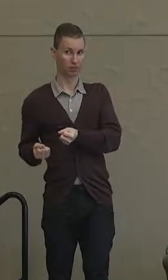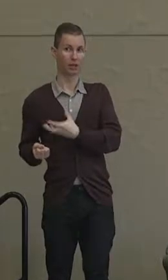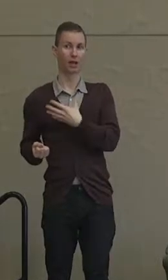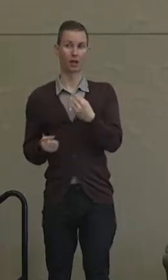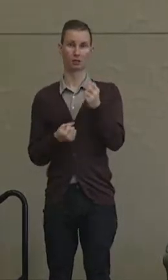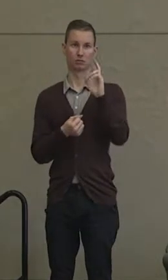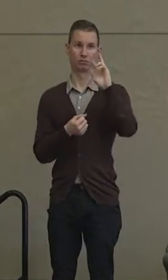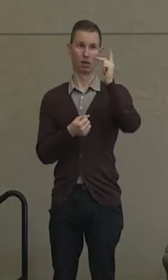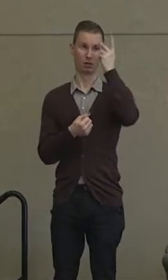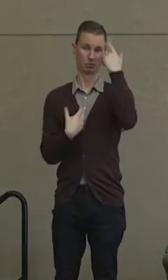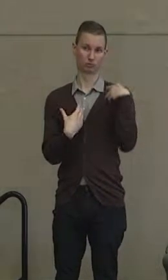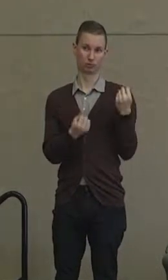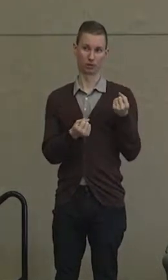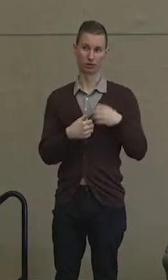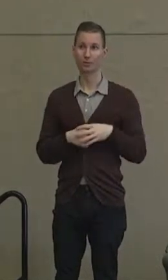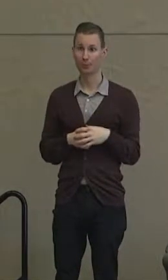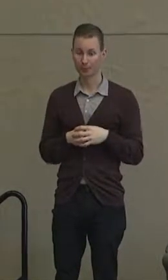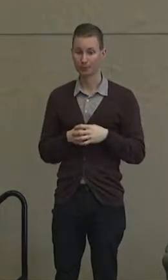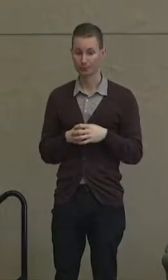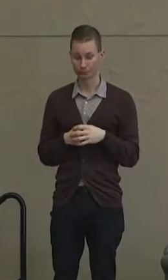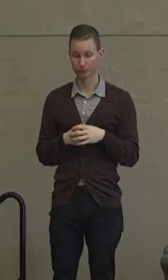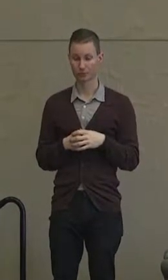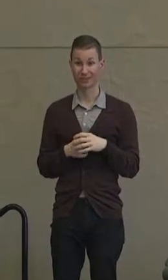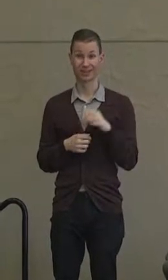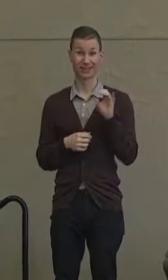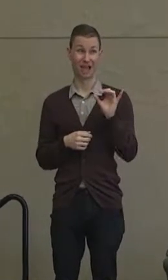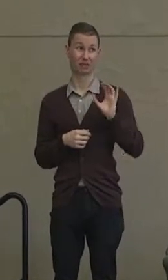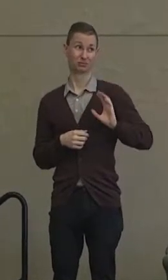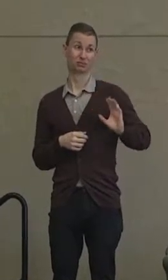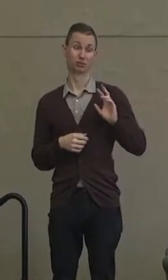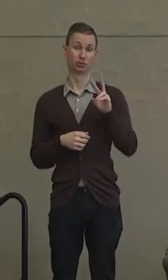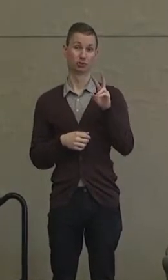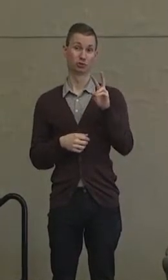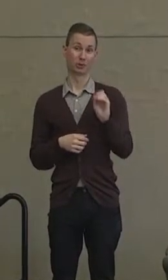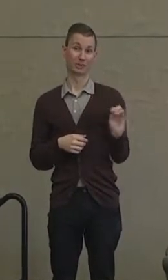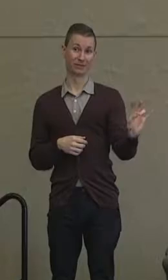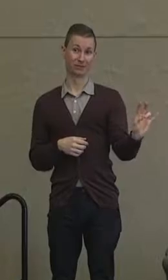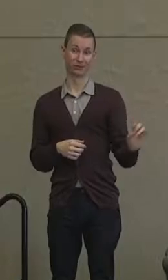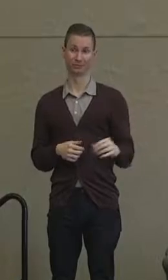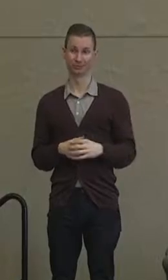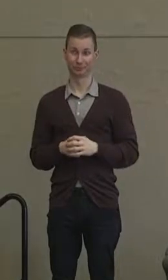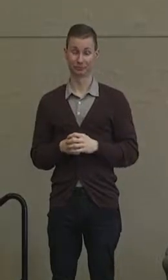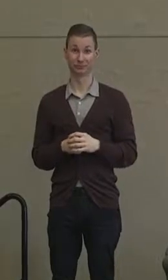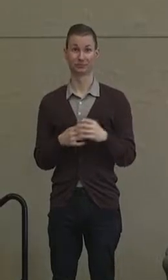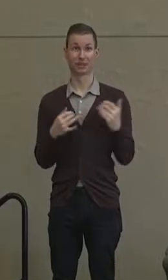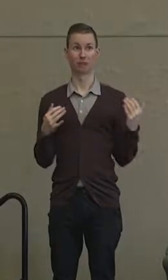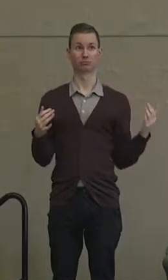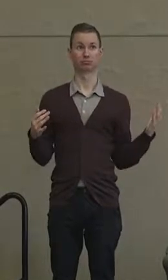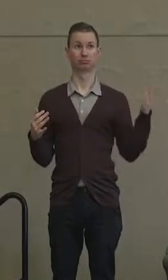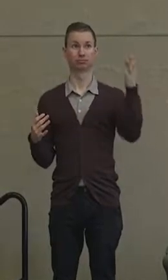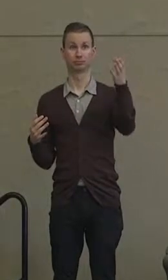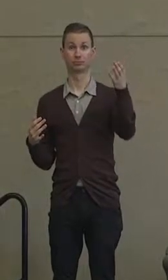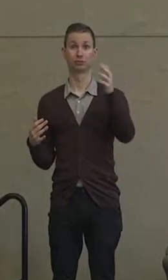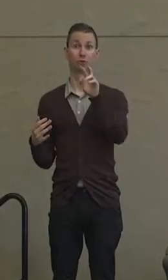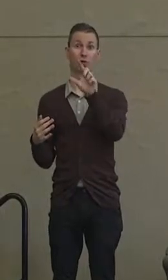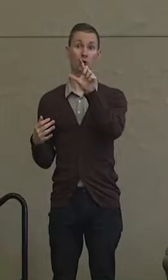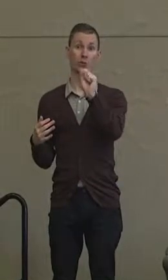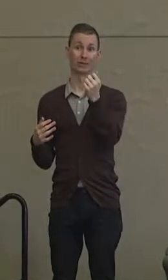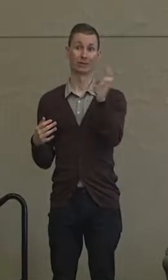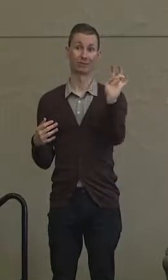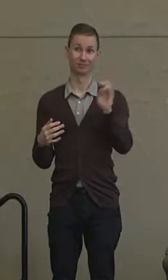about political strength. That was 2007. Fast forward to